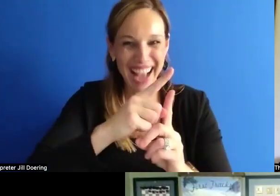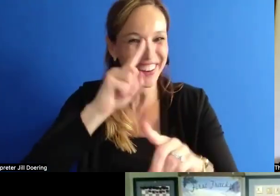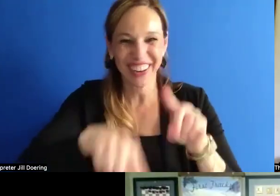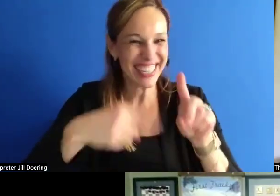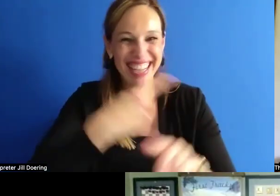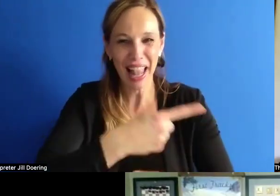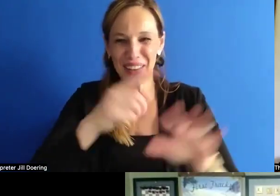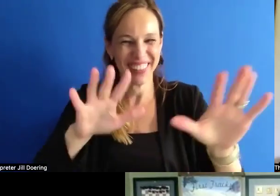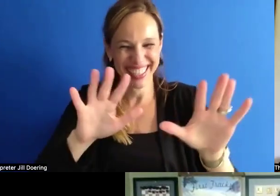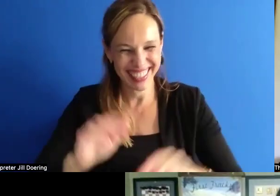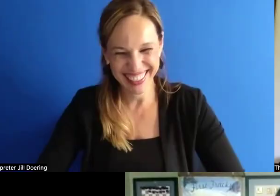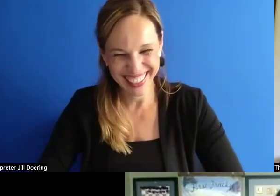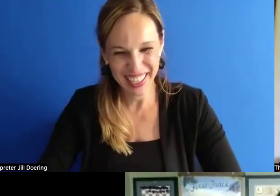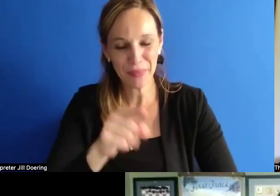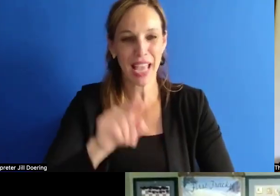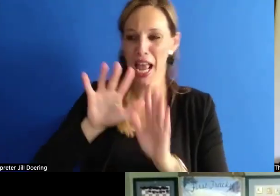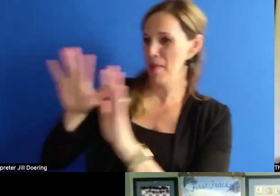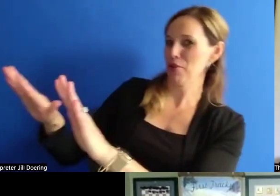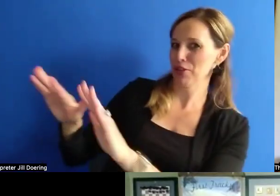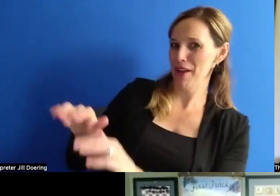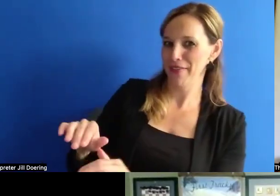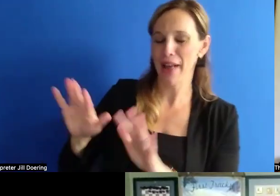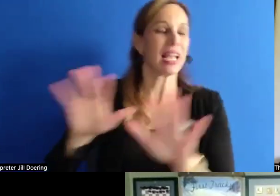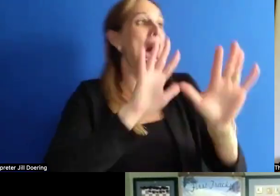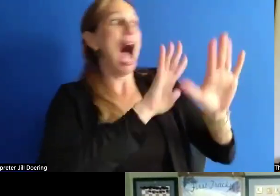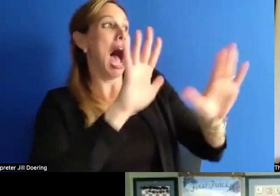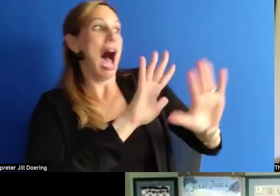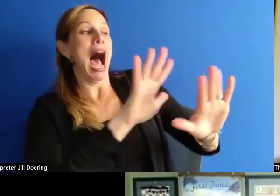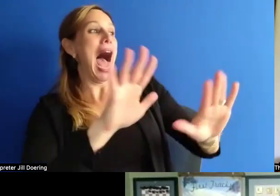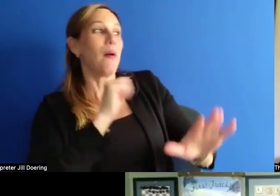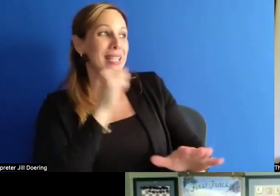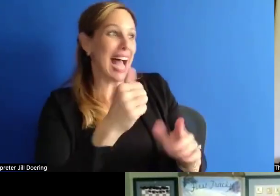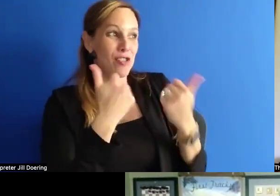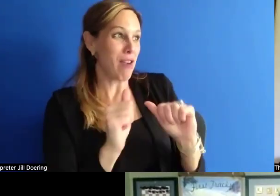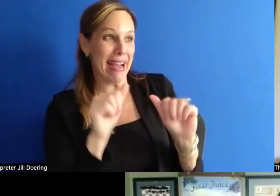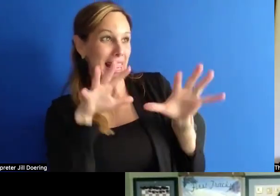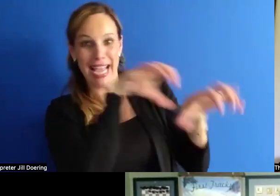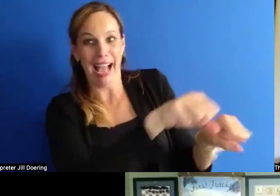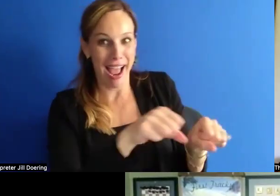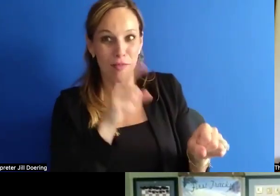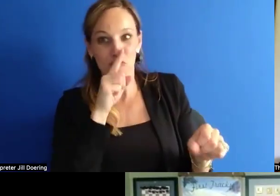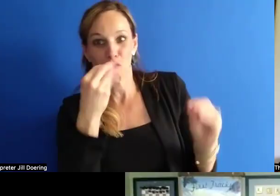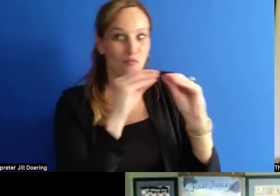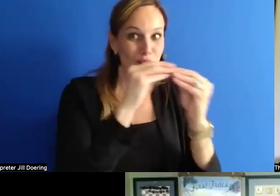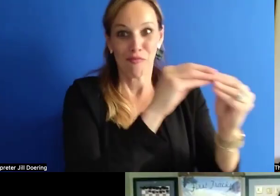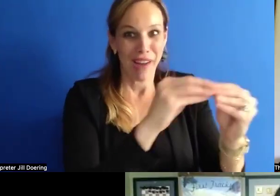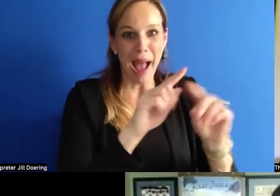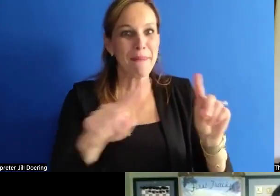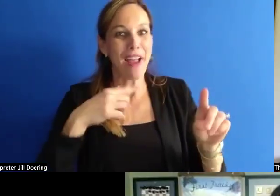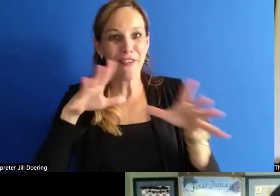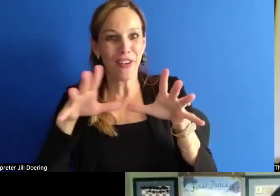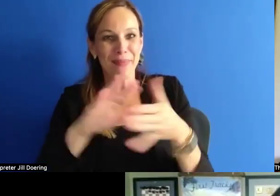and he pushed me off and I had to explain I wasn't trying something. My foot just got caught.